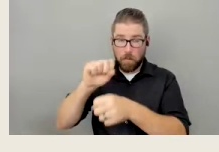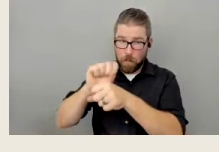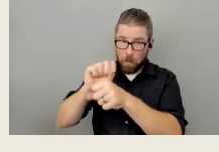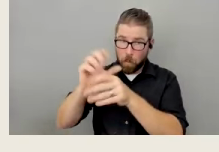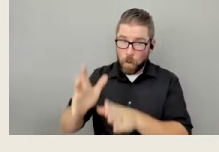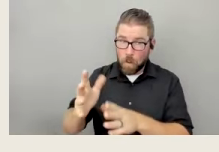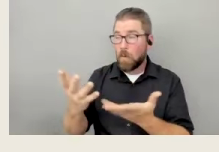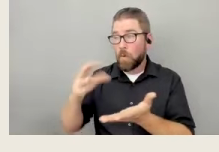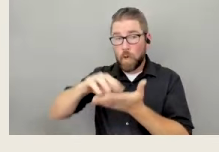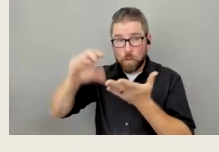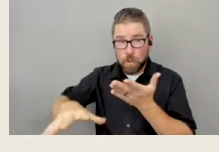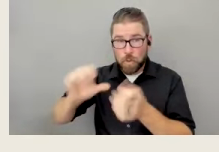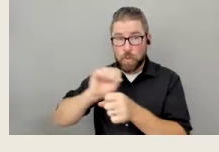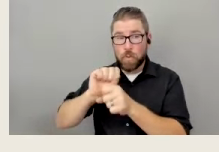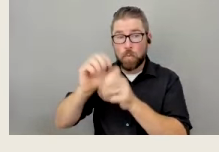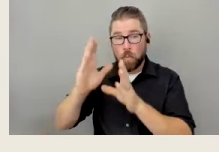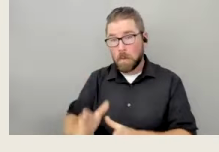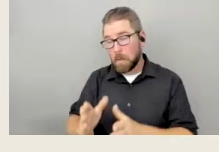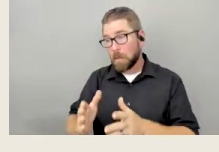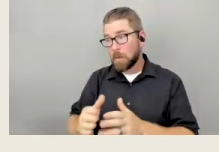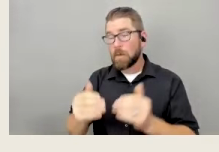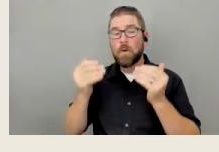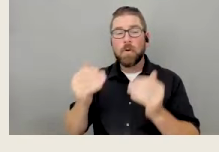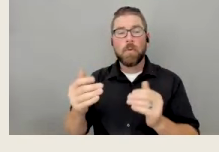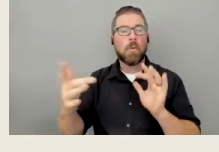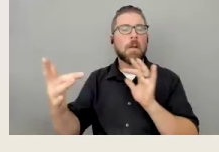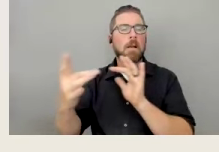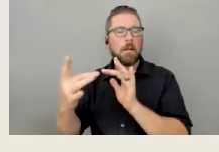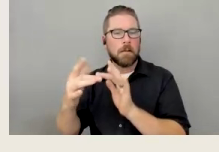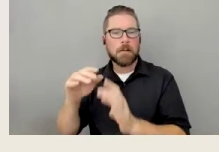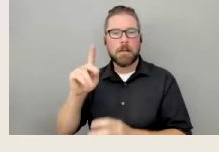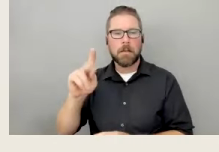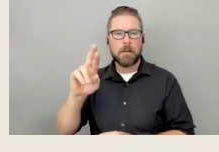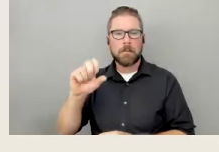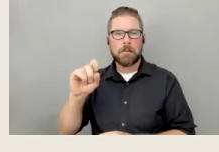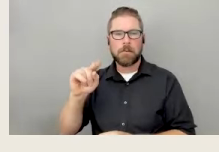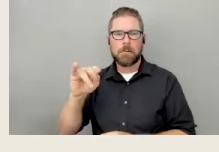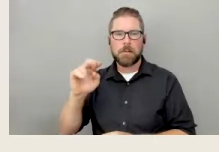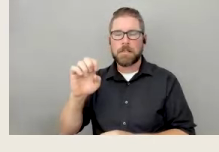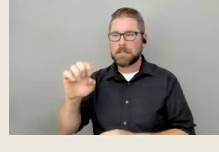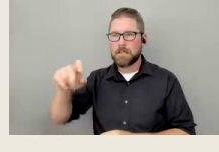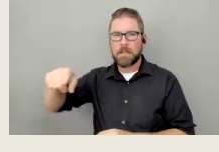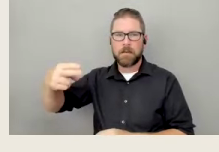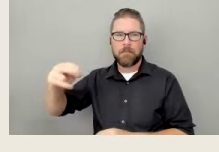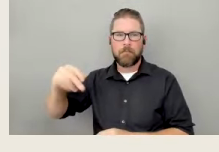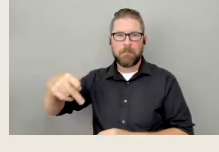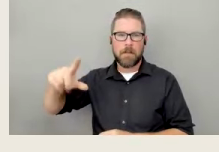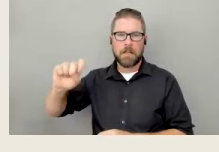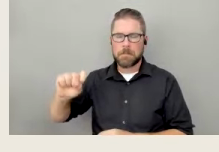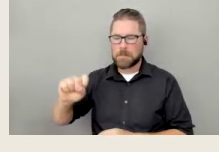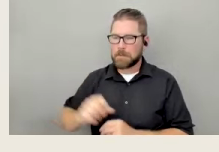go ahead and contact Christine Phillips at the district office. Her email is also on our Title IX